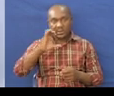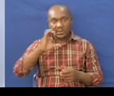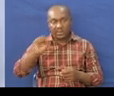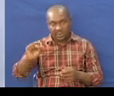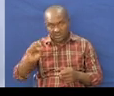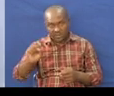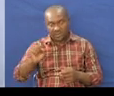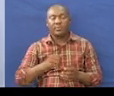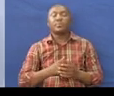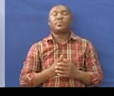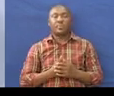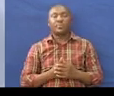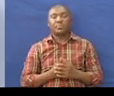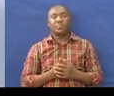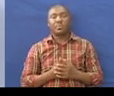of